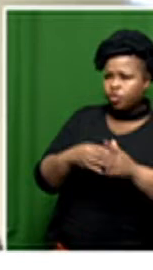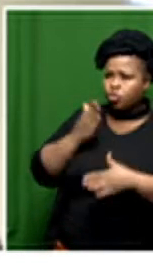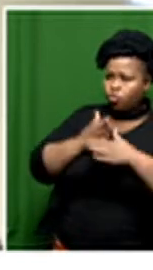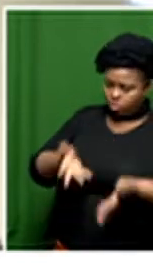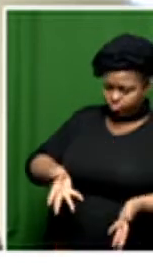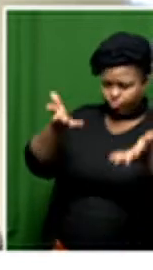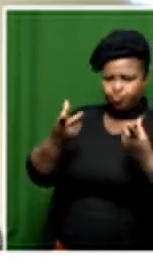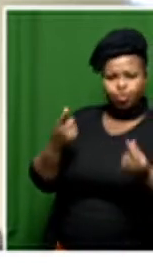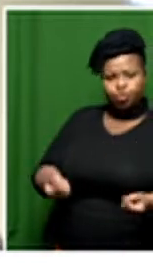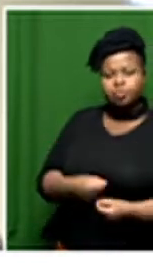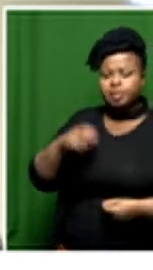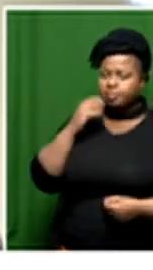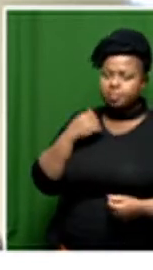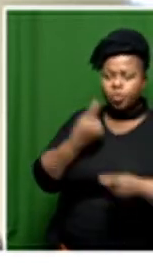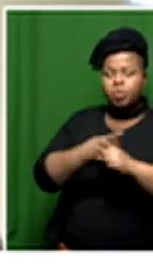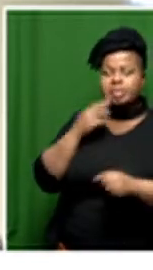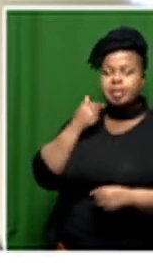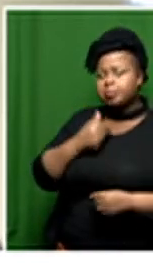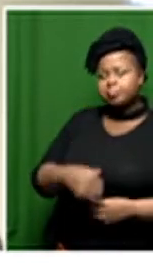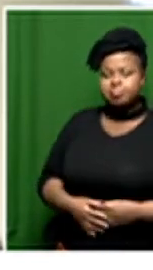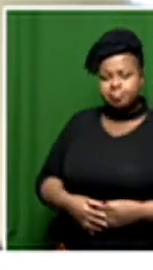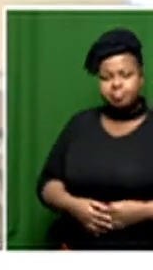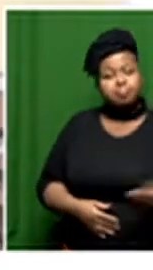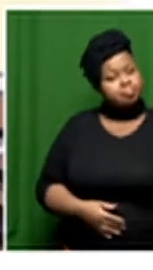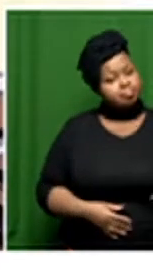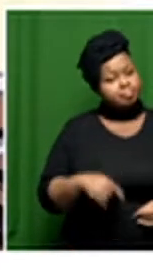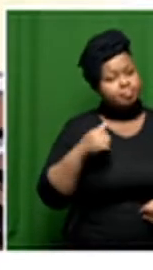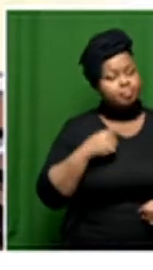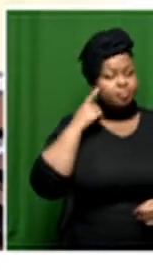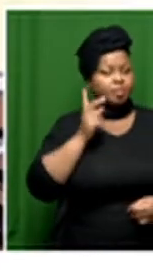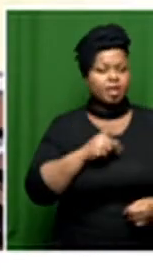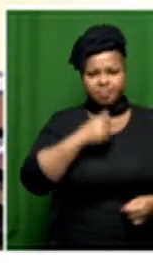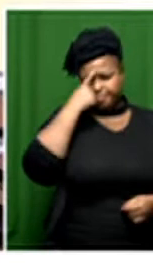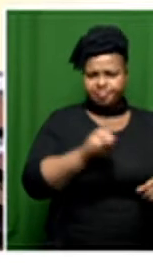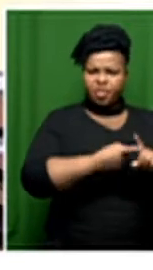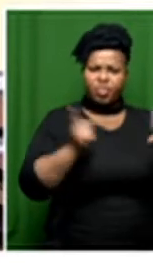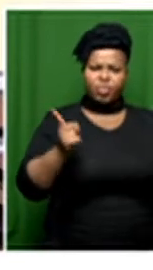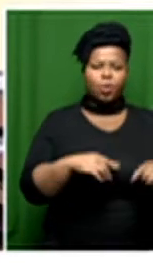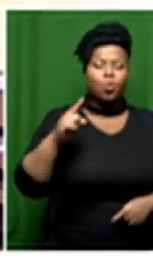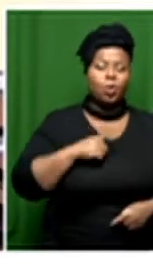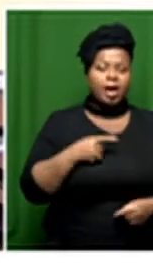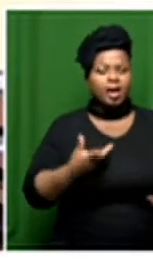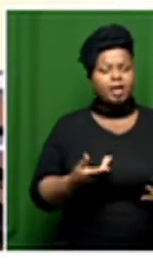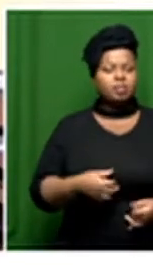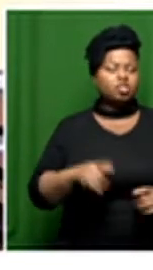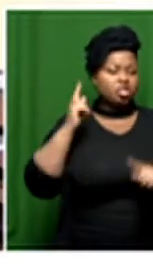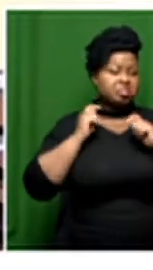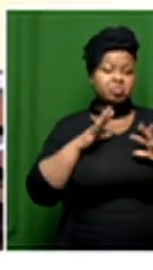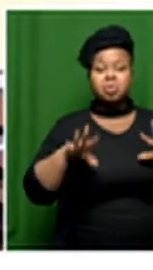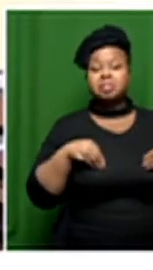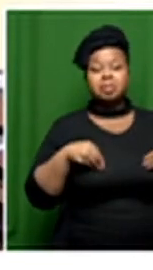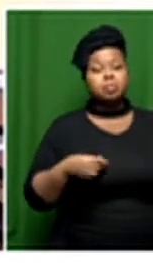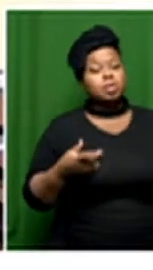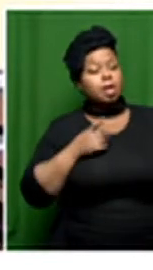want, it's always magic, I guess. Mm. And I suppose it's breaking all stereotypes because, it's been traditionally accepted